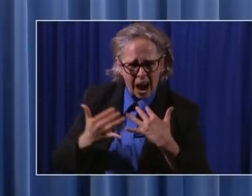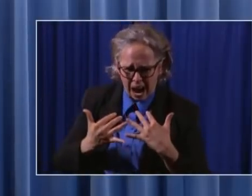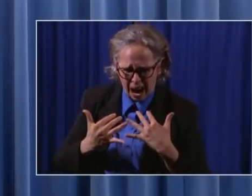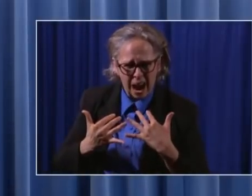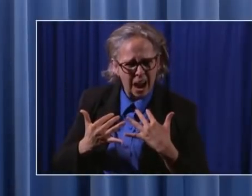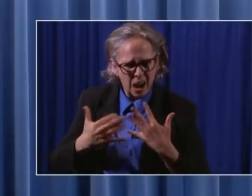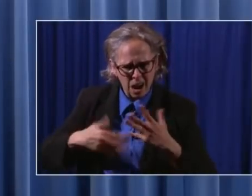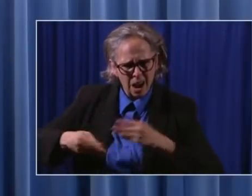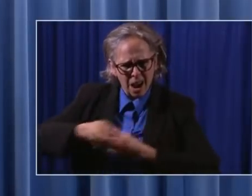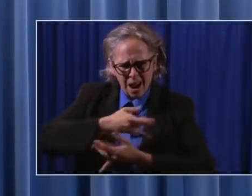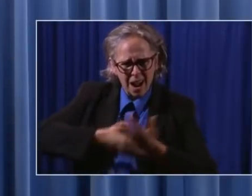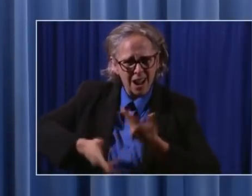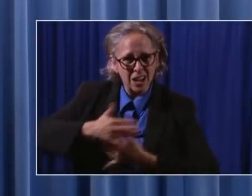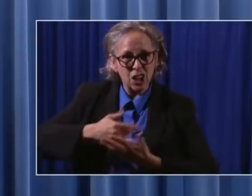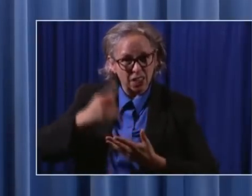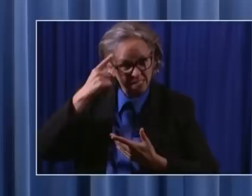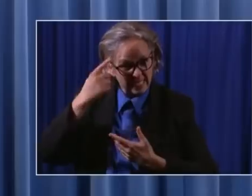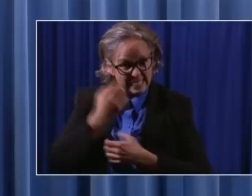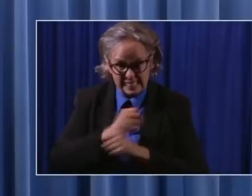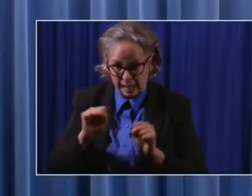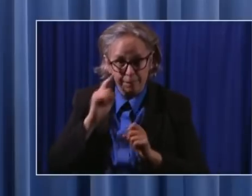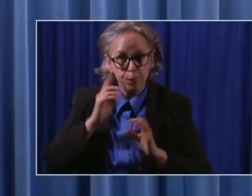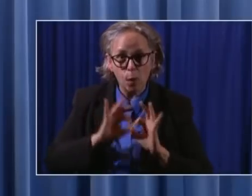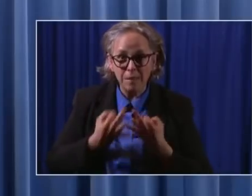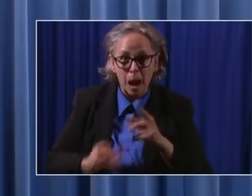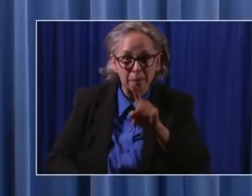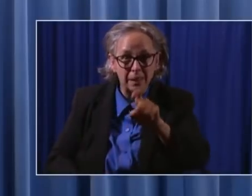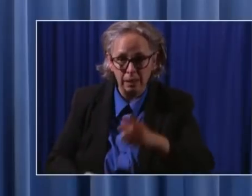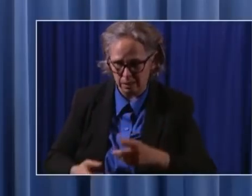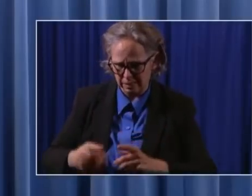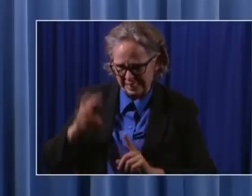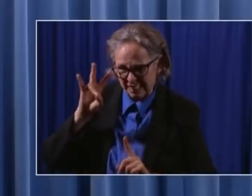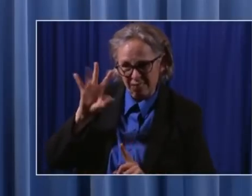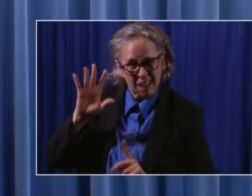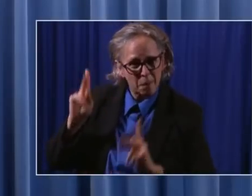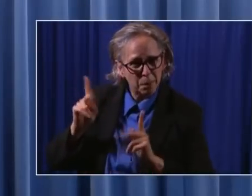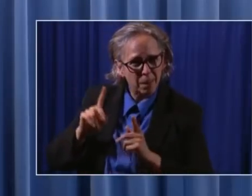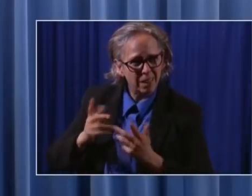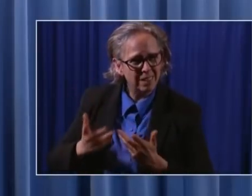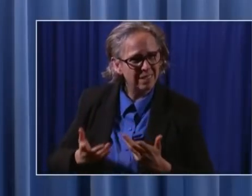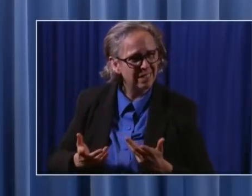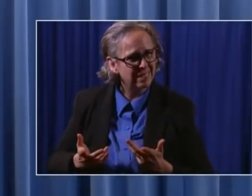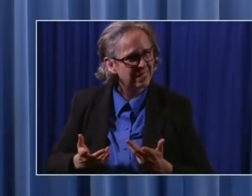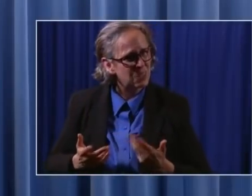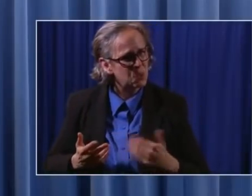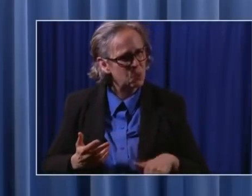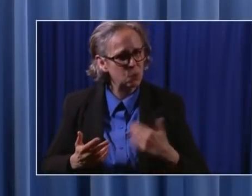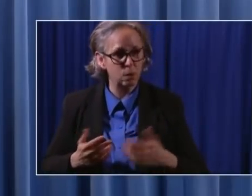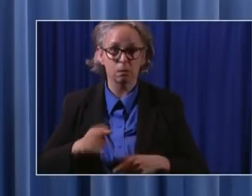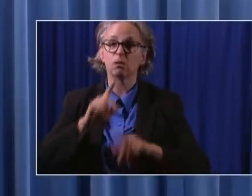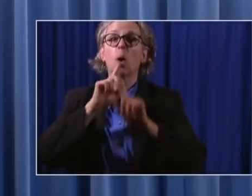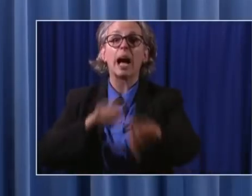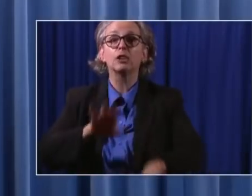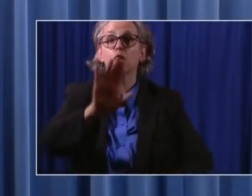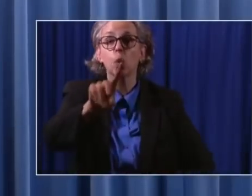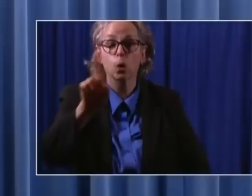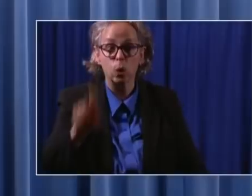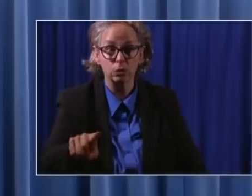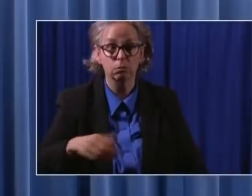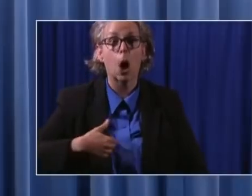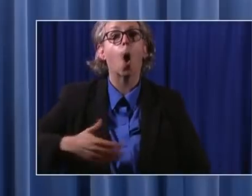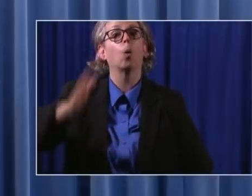to answer your question directly, I will do whatever it takes to keep people in Ohio